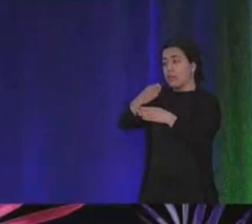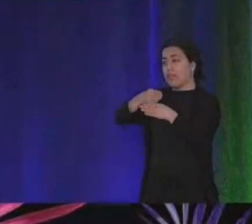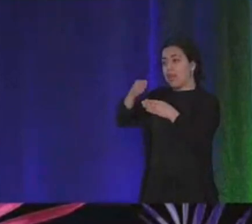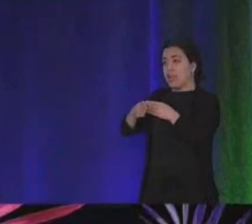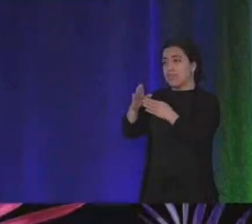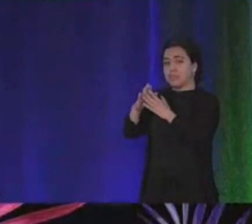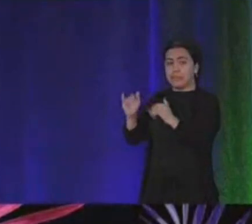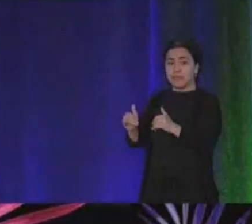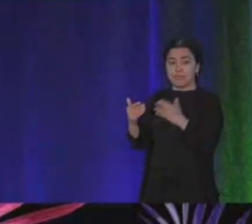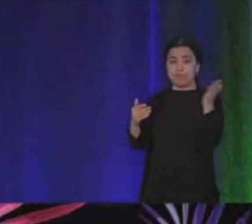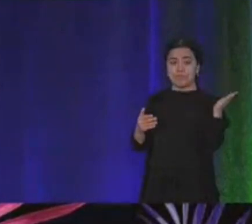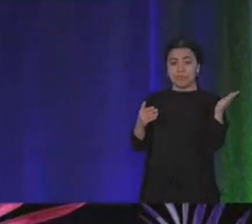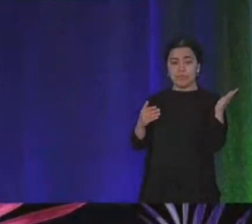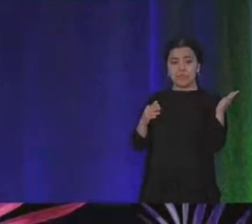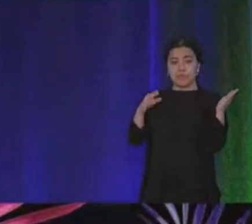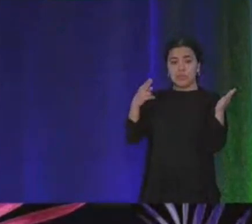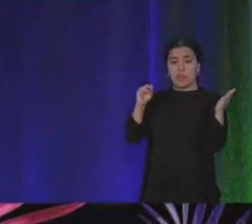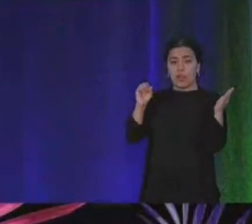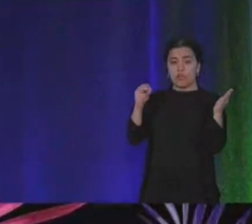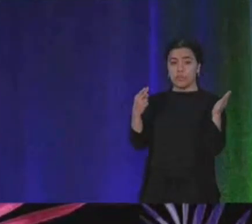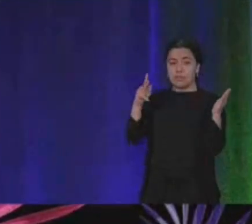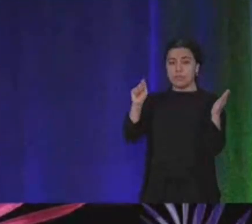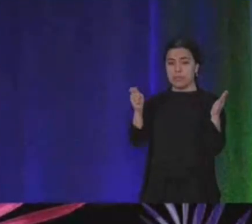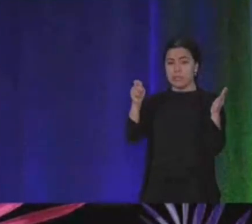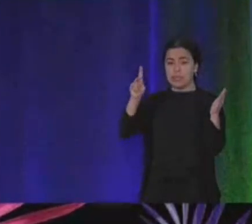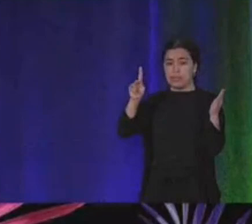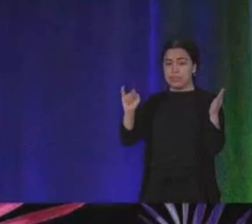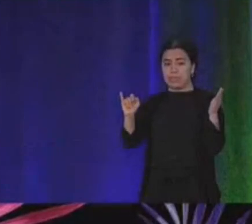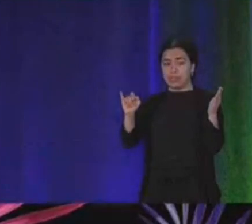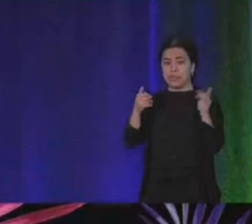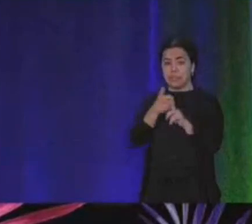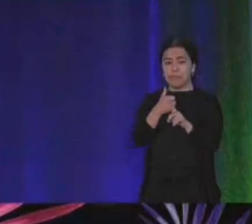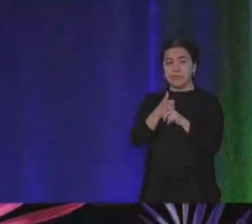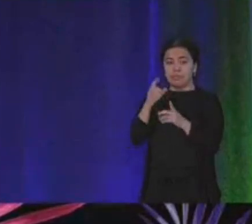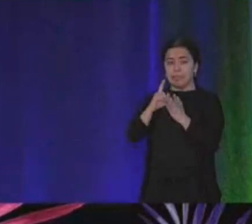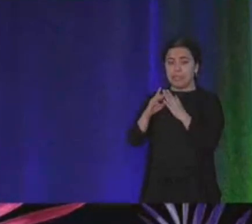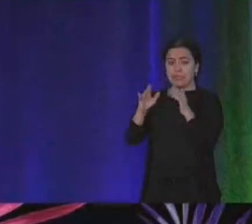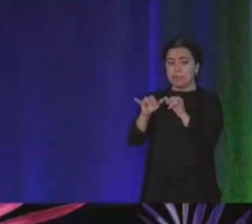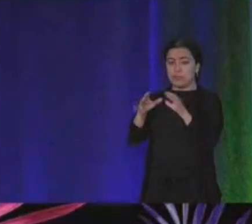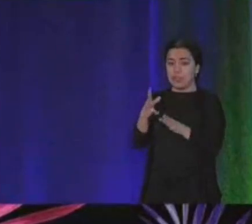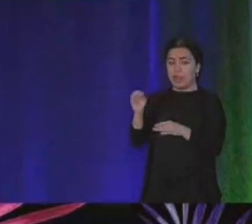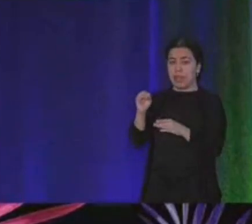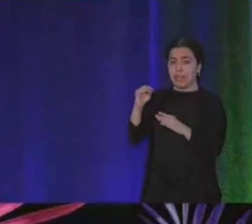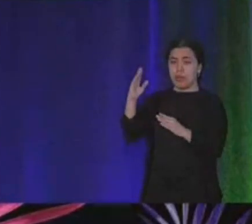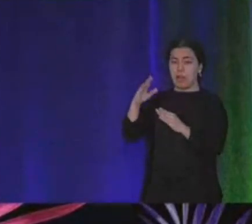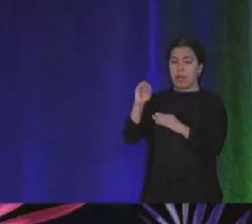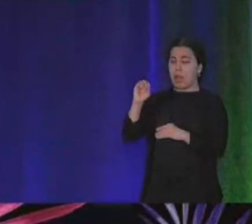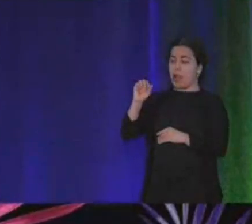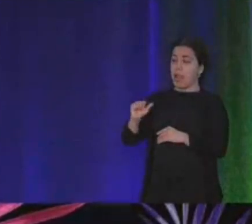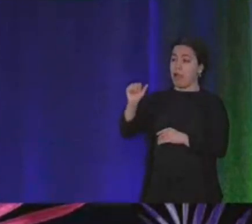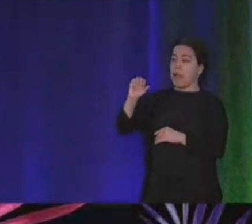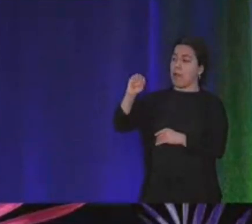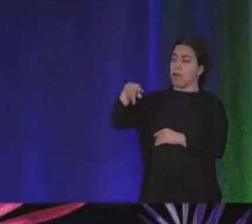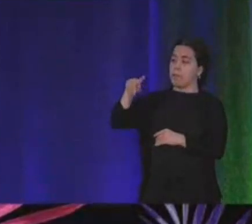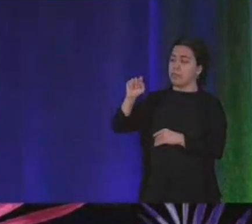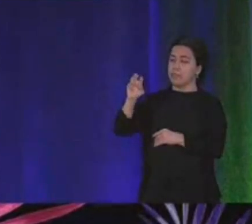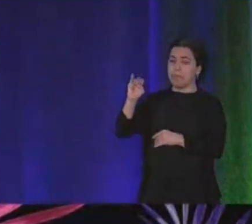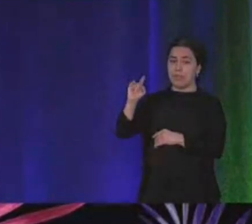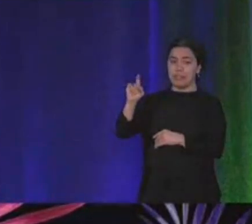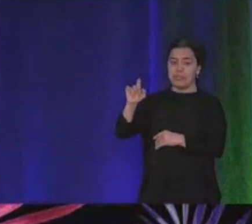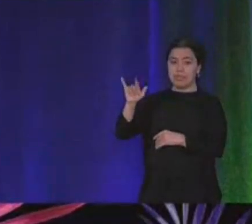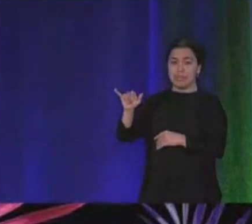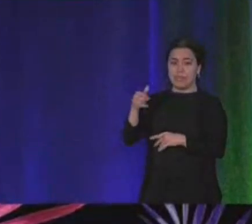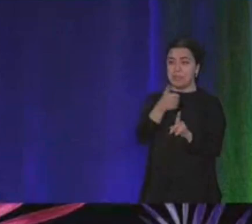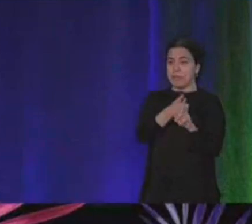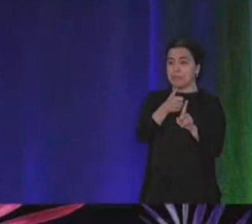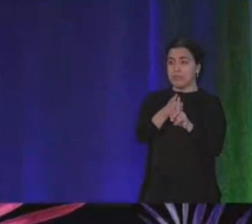He's a design system engineer at Optimizely, an early user for Omlet, and he's a Coachella DJ that has skipped this year to be here with